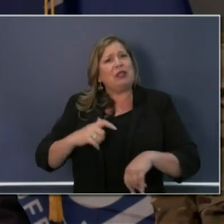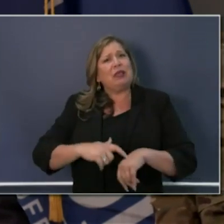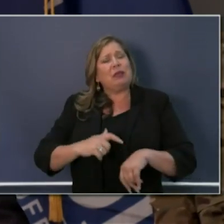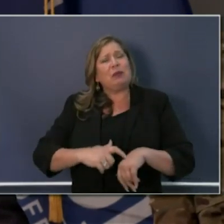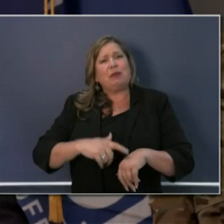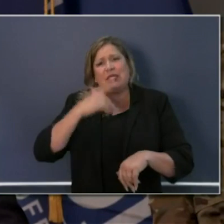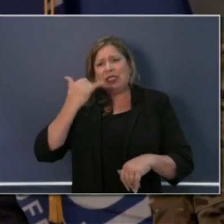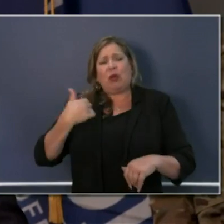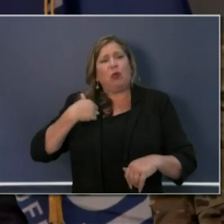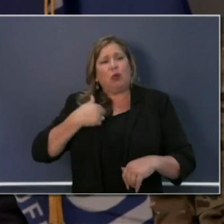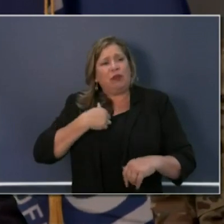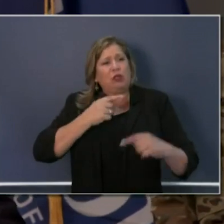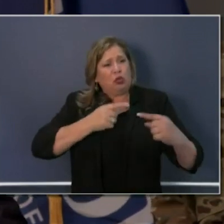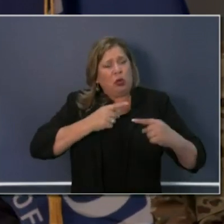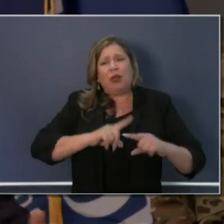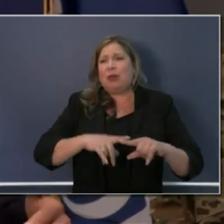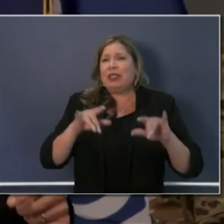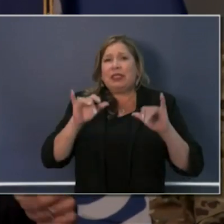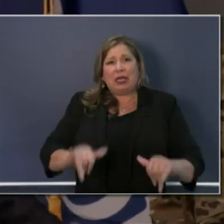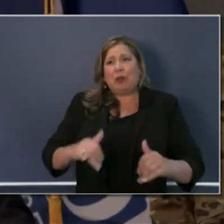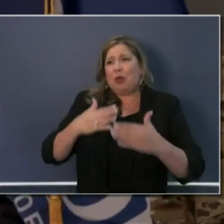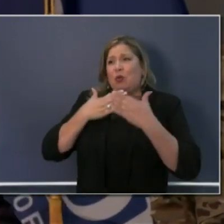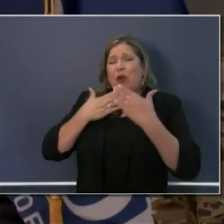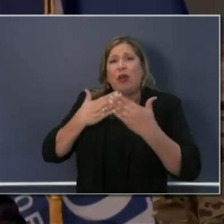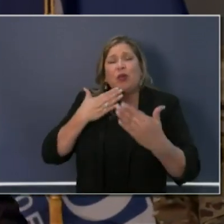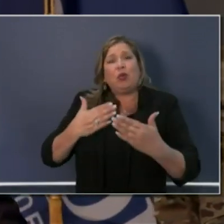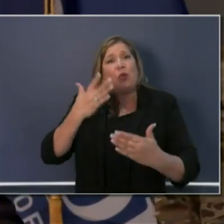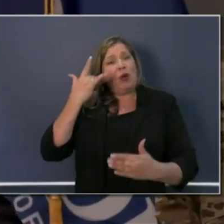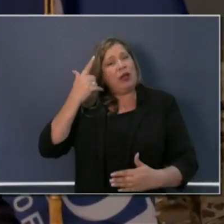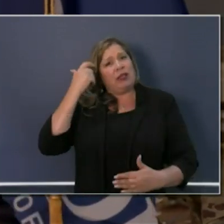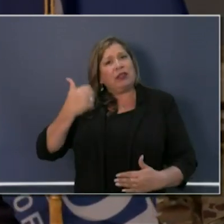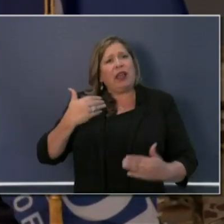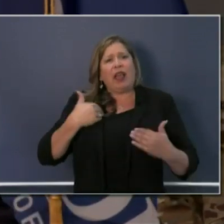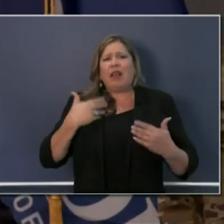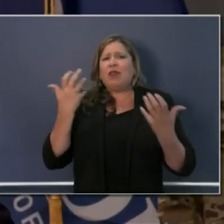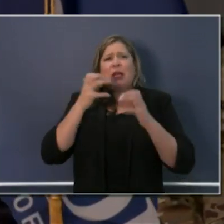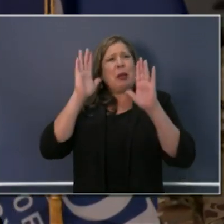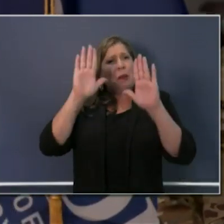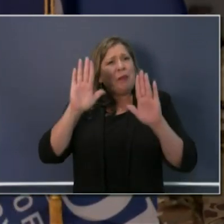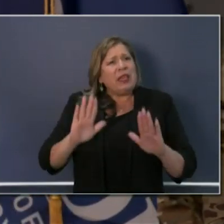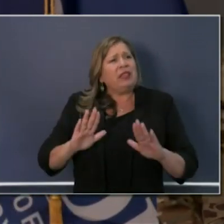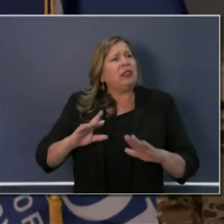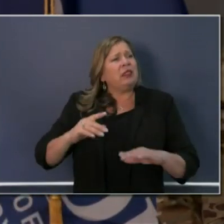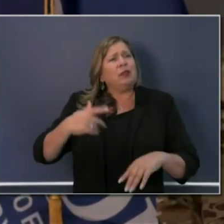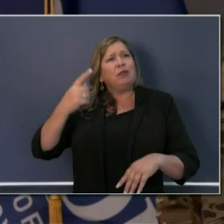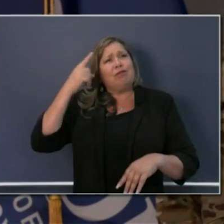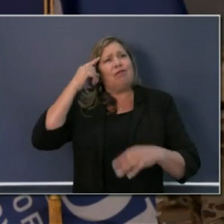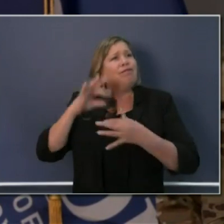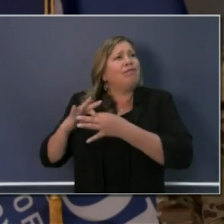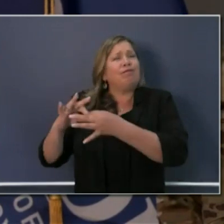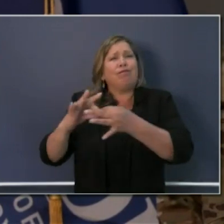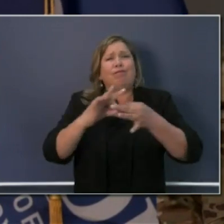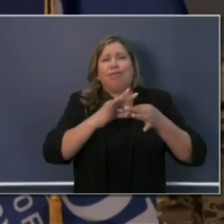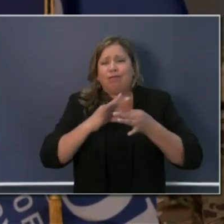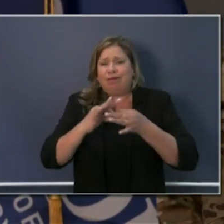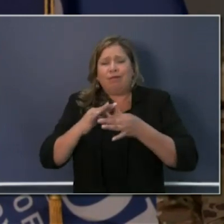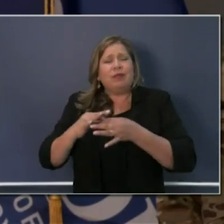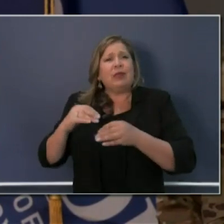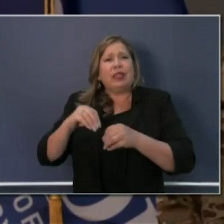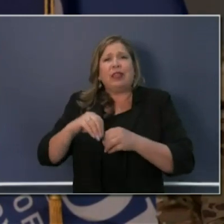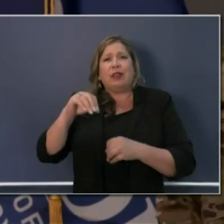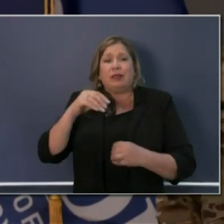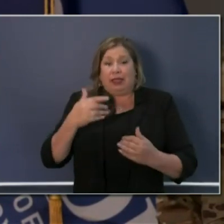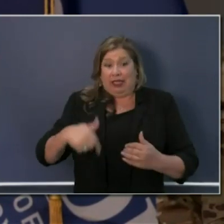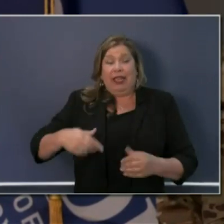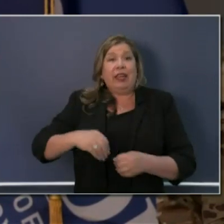this moment, and that is the incredible mindset that also persists, not just here in California, but across this country. And it's a mindset